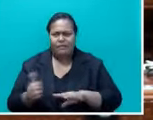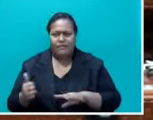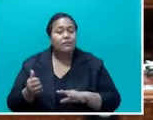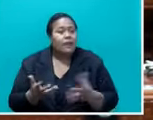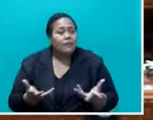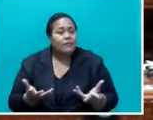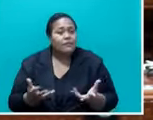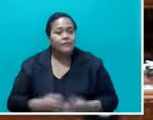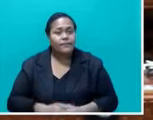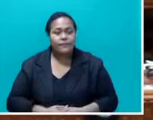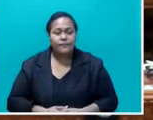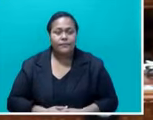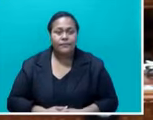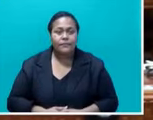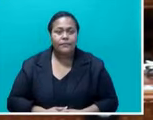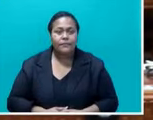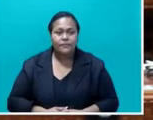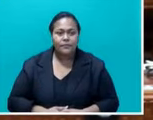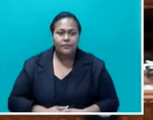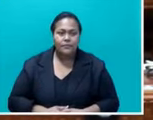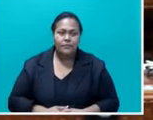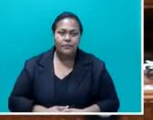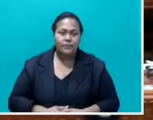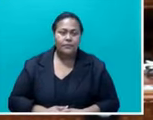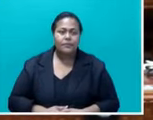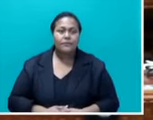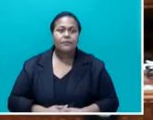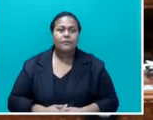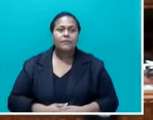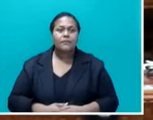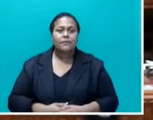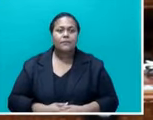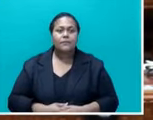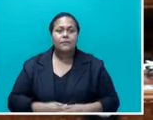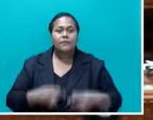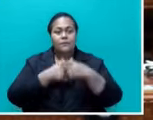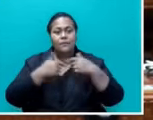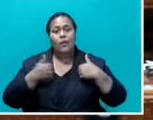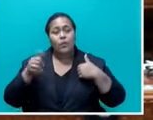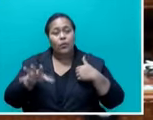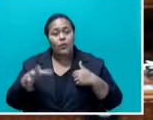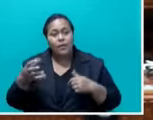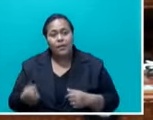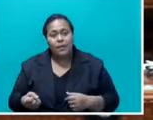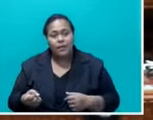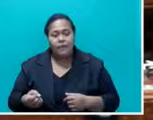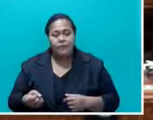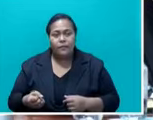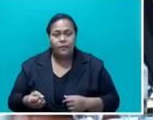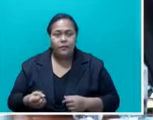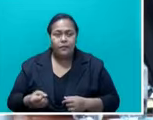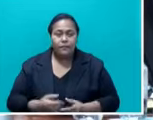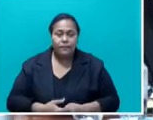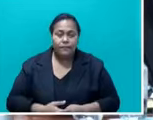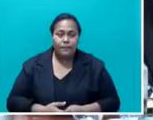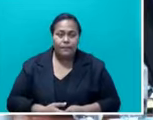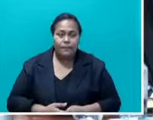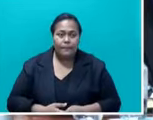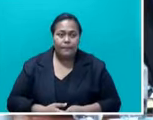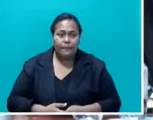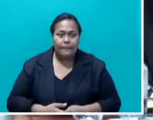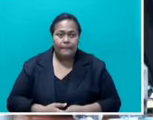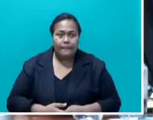Honorable Speaker. Order. Honorable Speaker, we have already had. Order. We have already had,